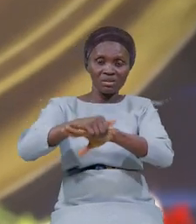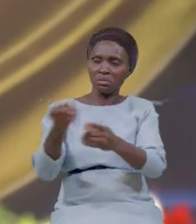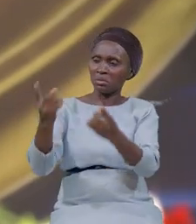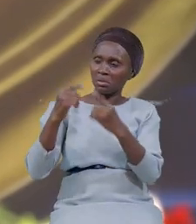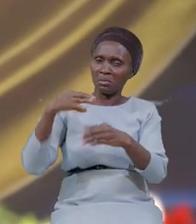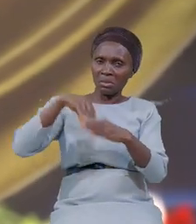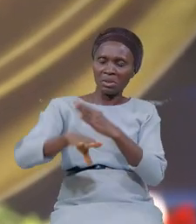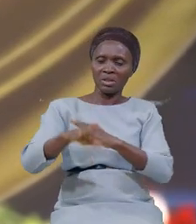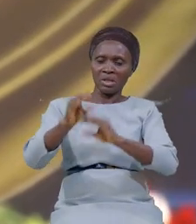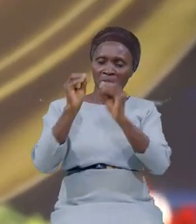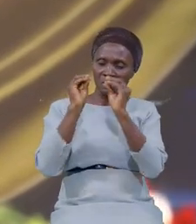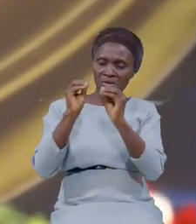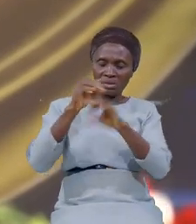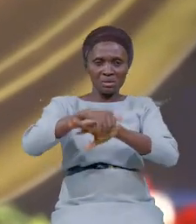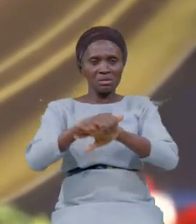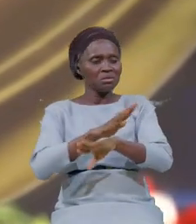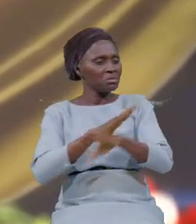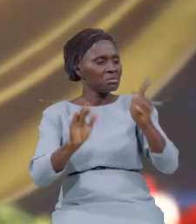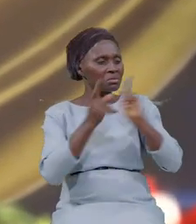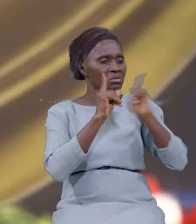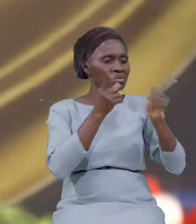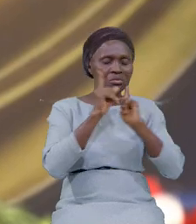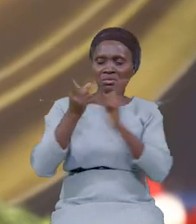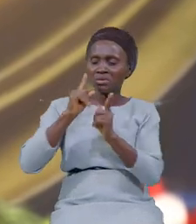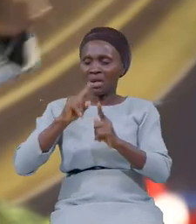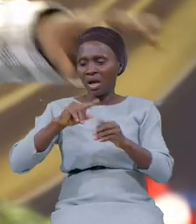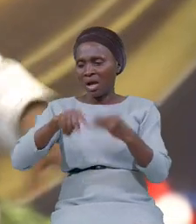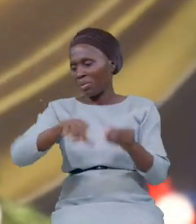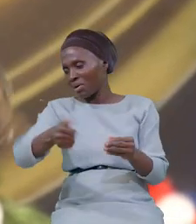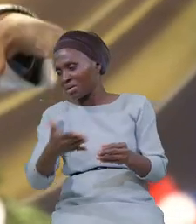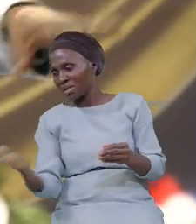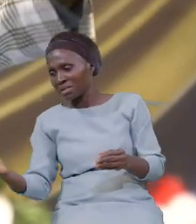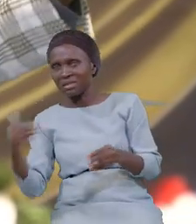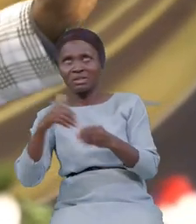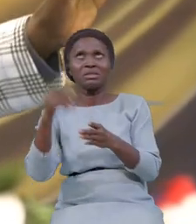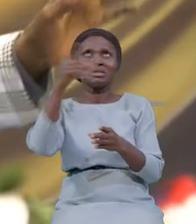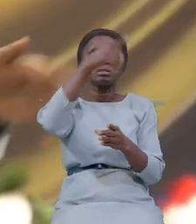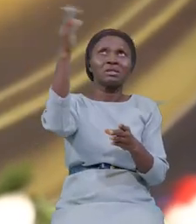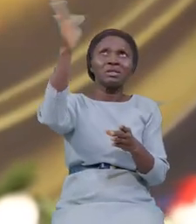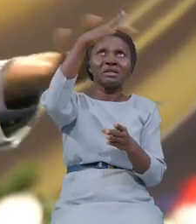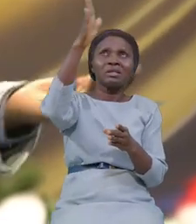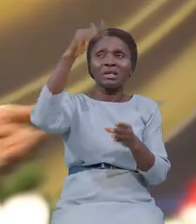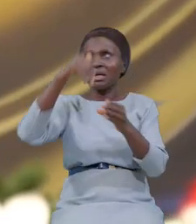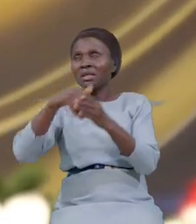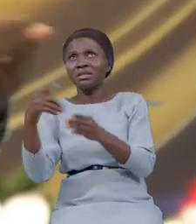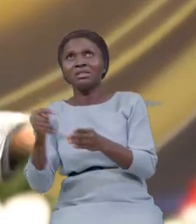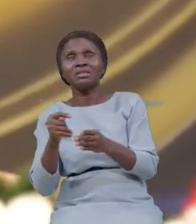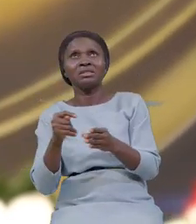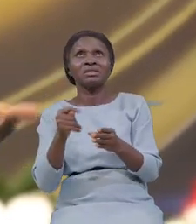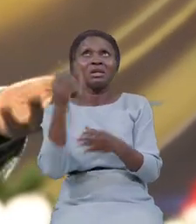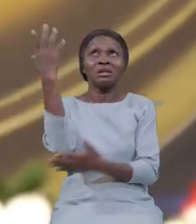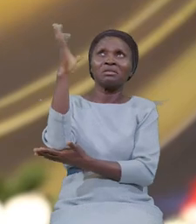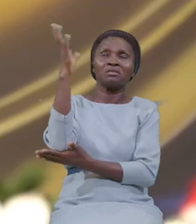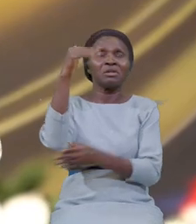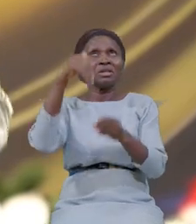they didn't talk about, you know, all those other things going up in the air, in the sea, in the forest. No, our minds couldn't